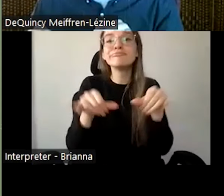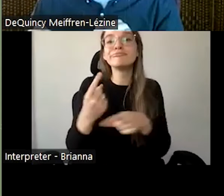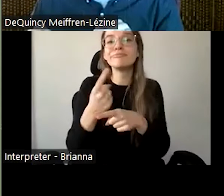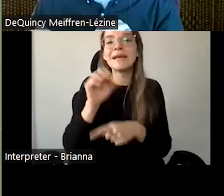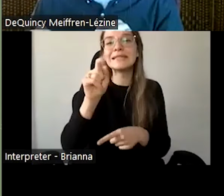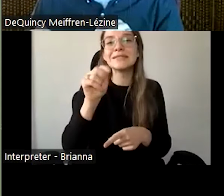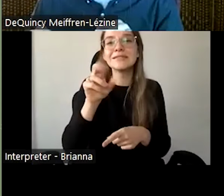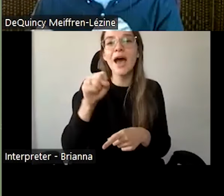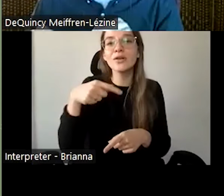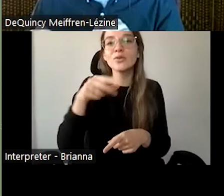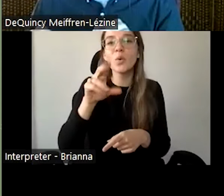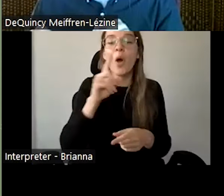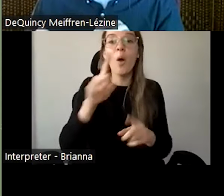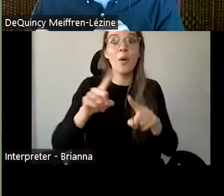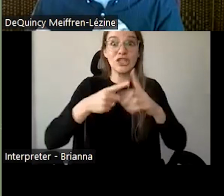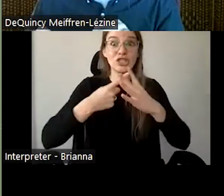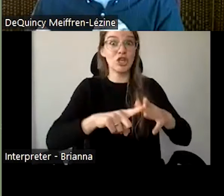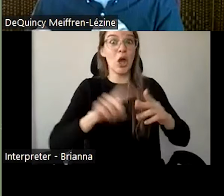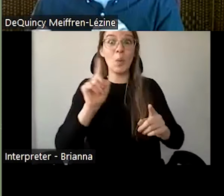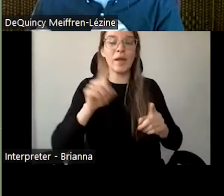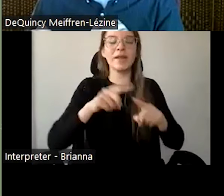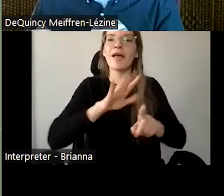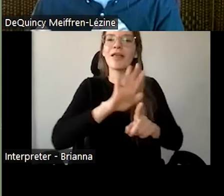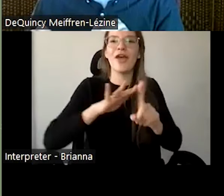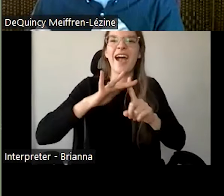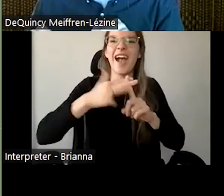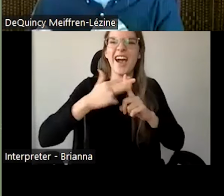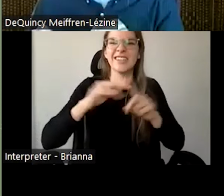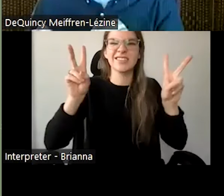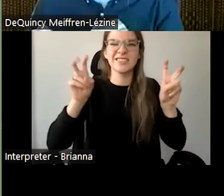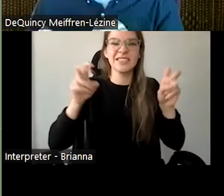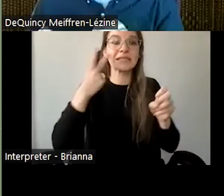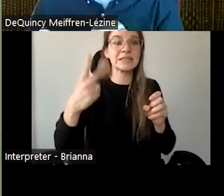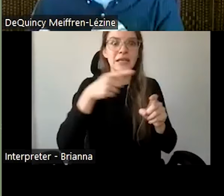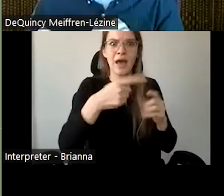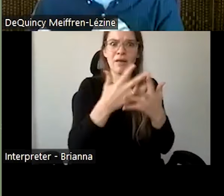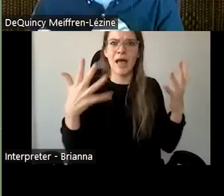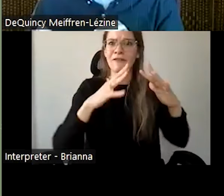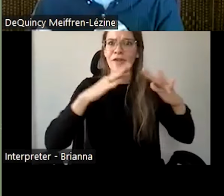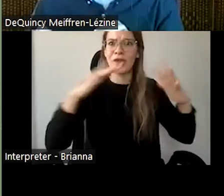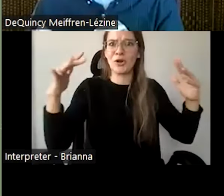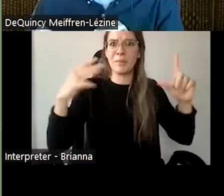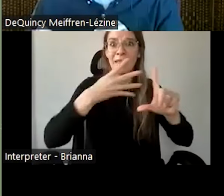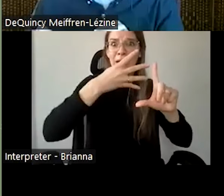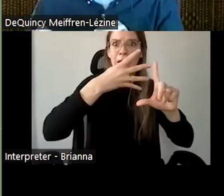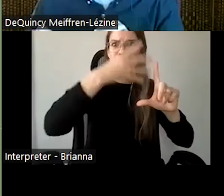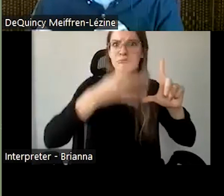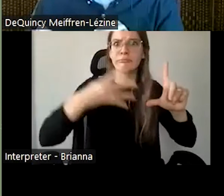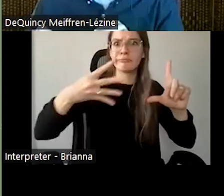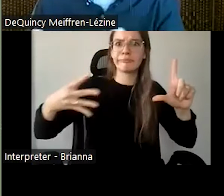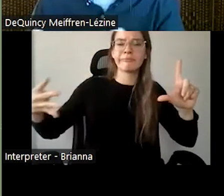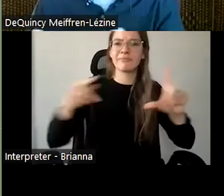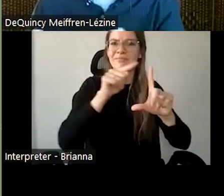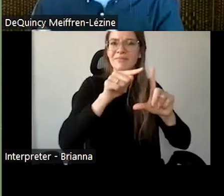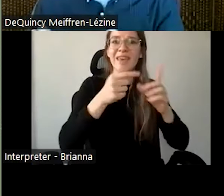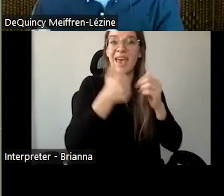based on the person's context. So you can see here just a variability in terms of quality of life